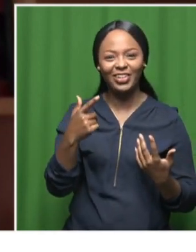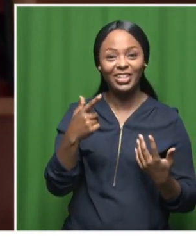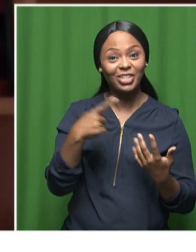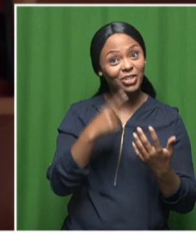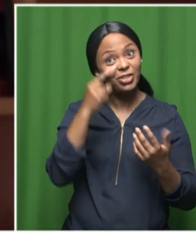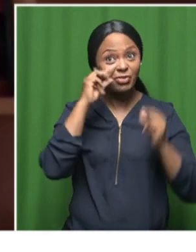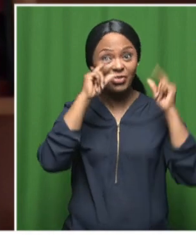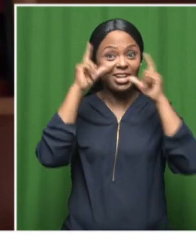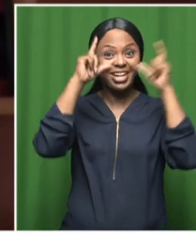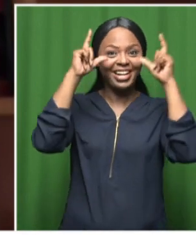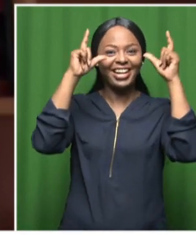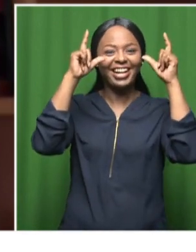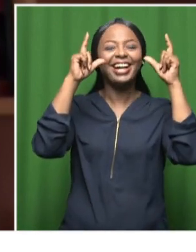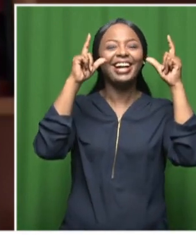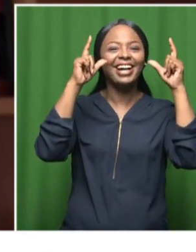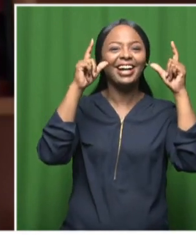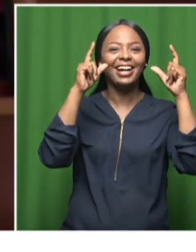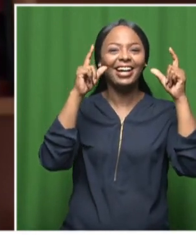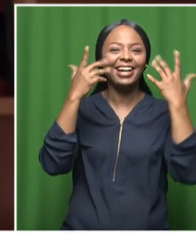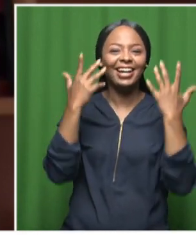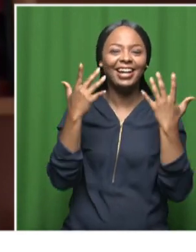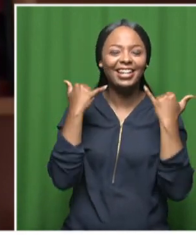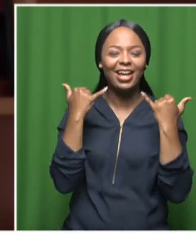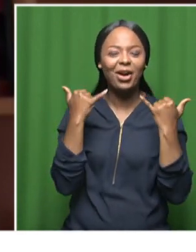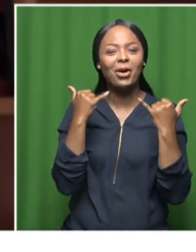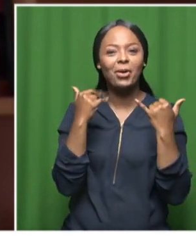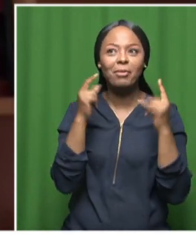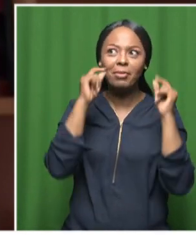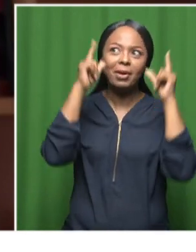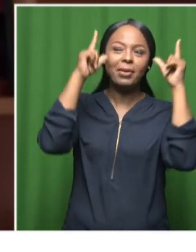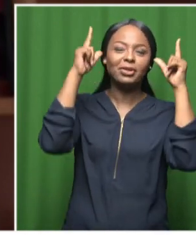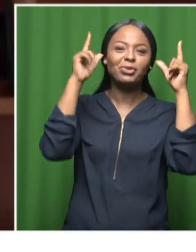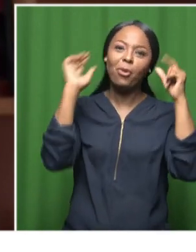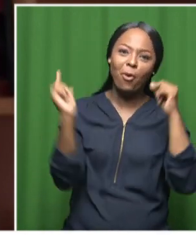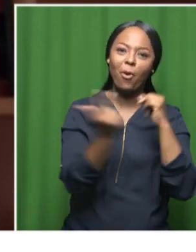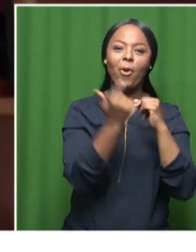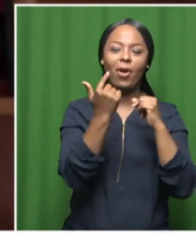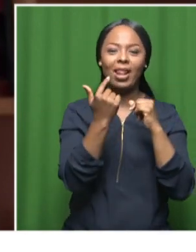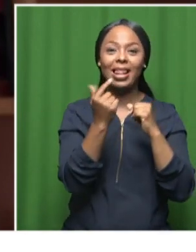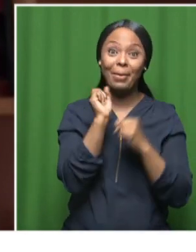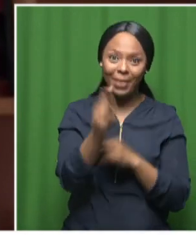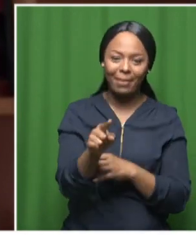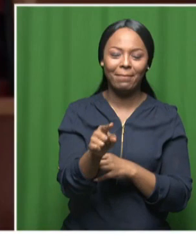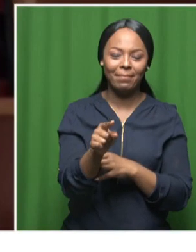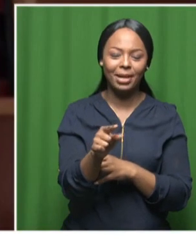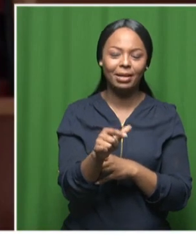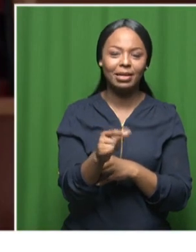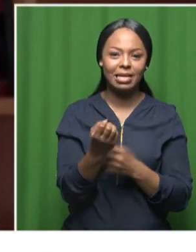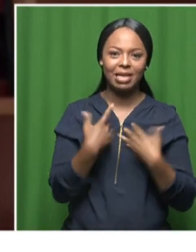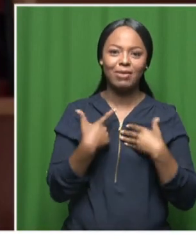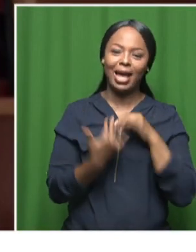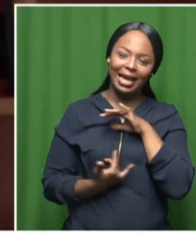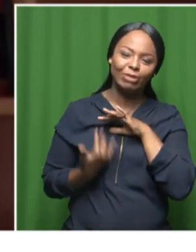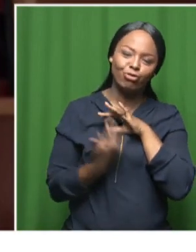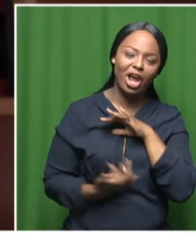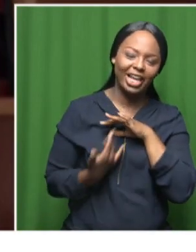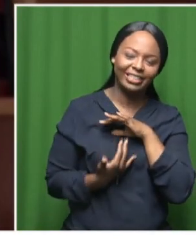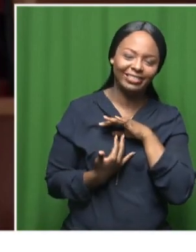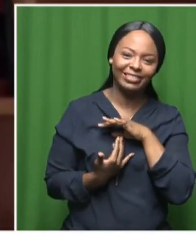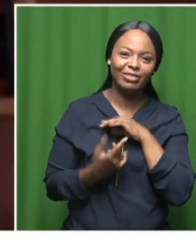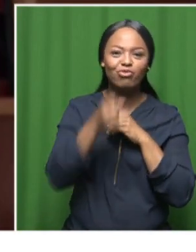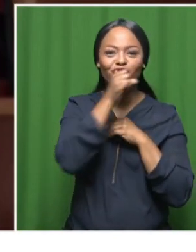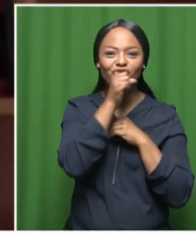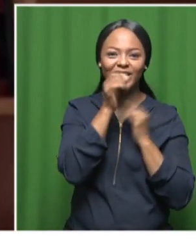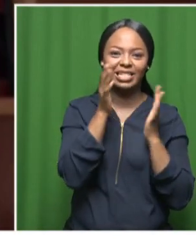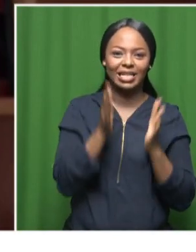open your eyes, be woke, to everybody. And that for me is very inspiring for